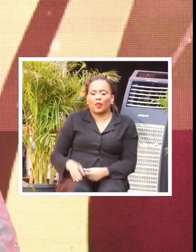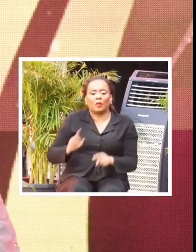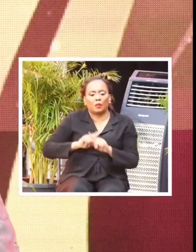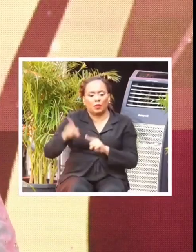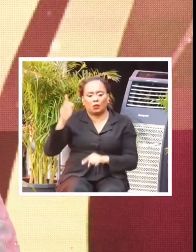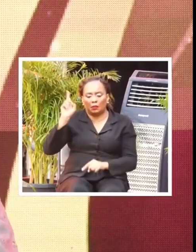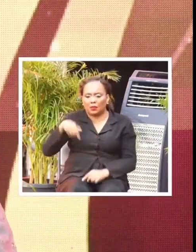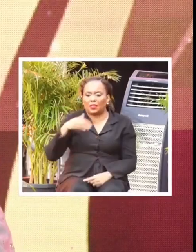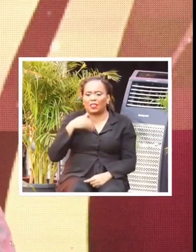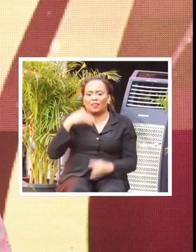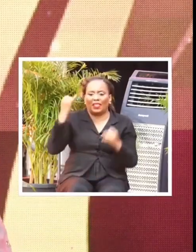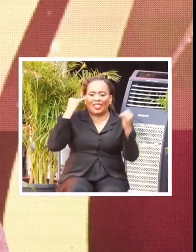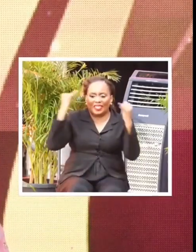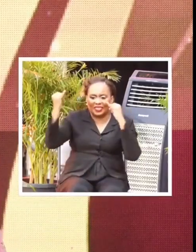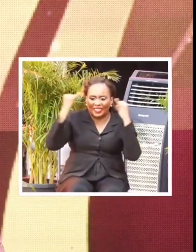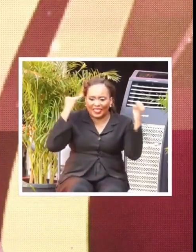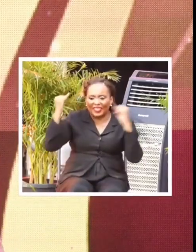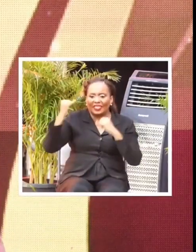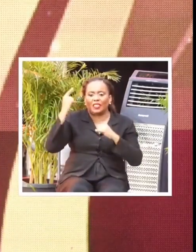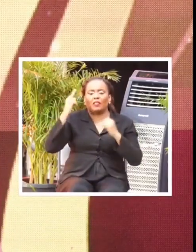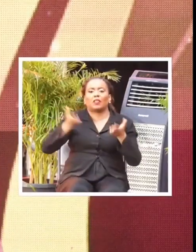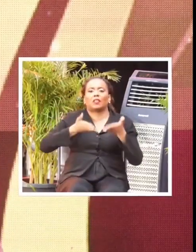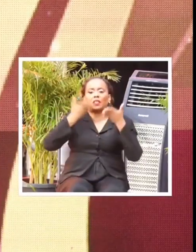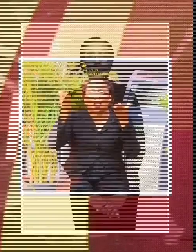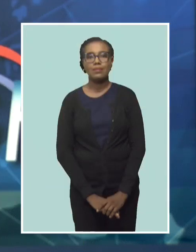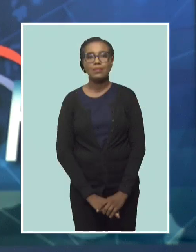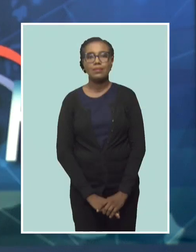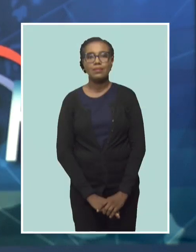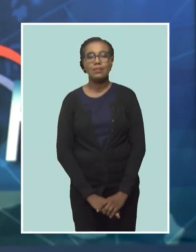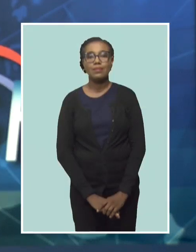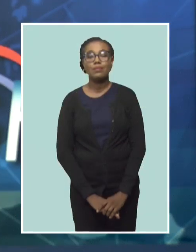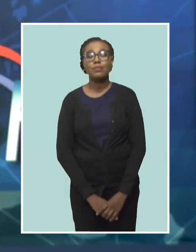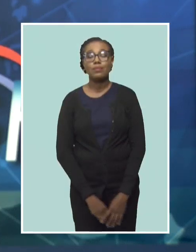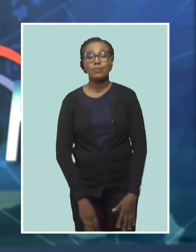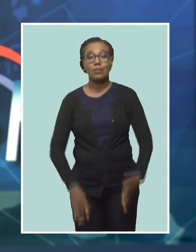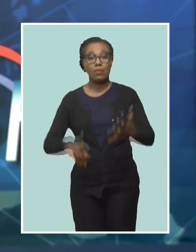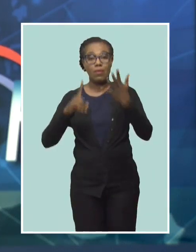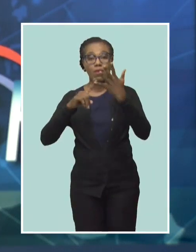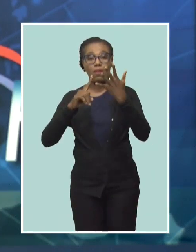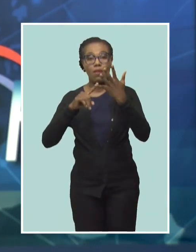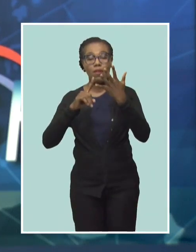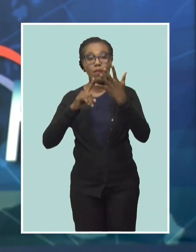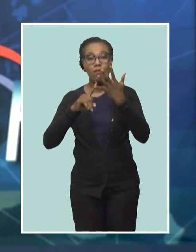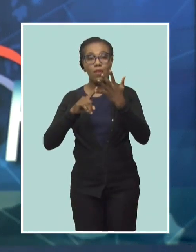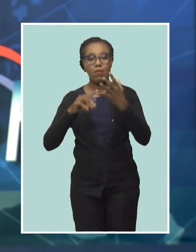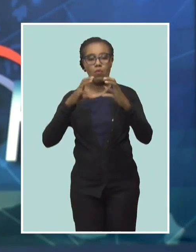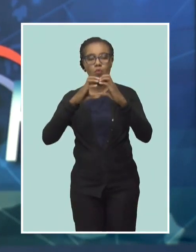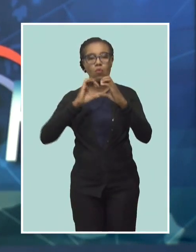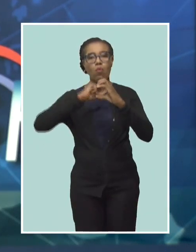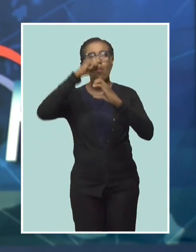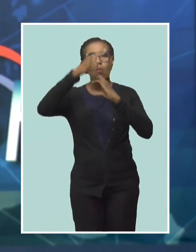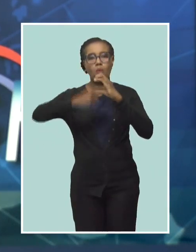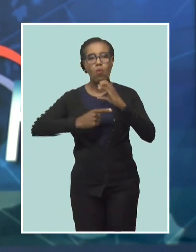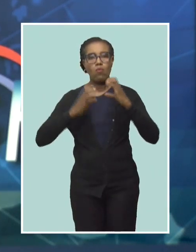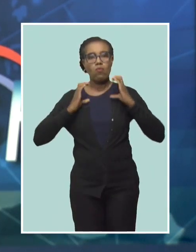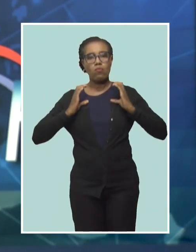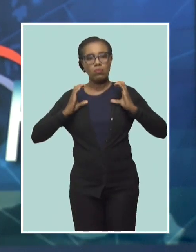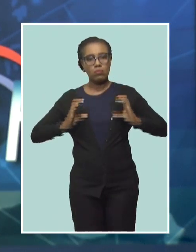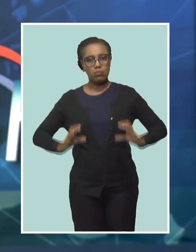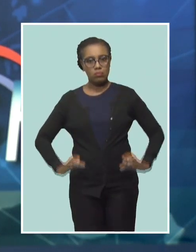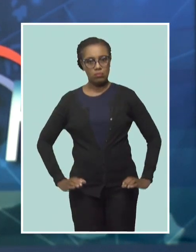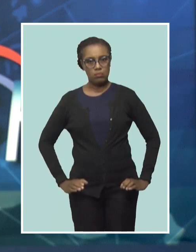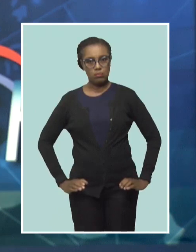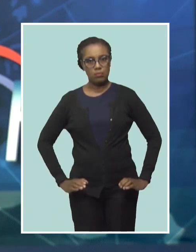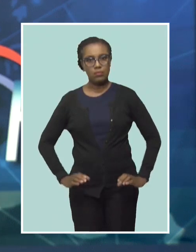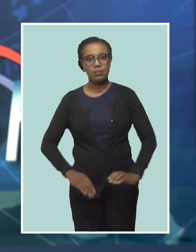the habit of crafting solutions for ourselves. And the last principle of the Beacons of Barbados Renewal